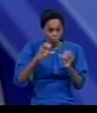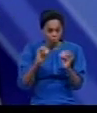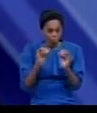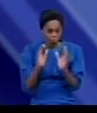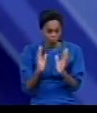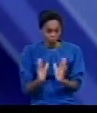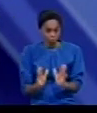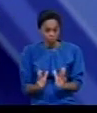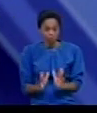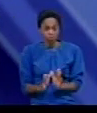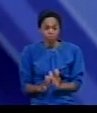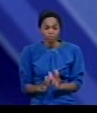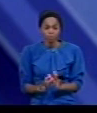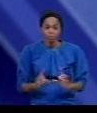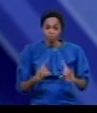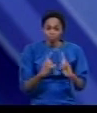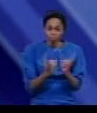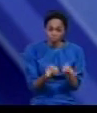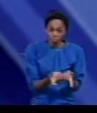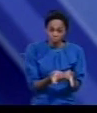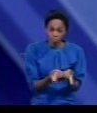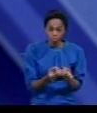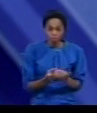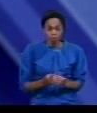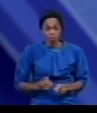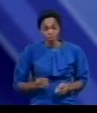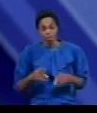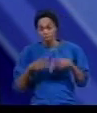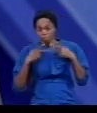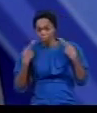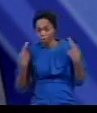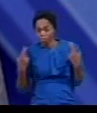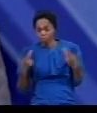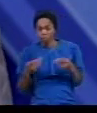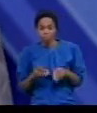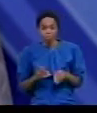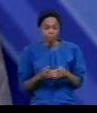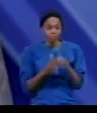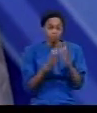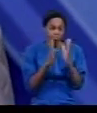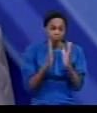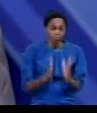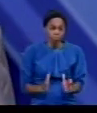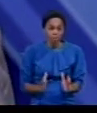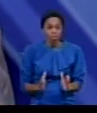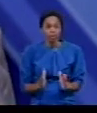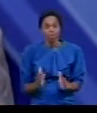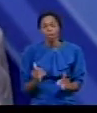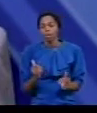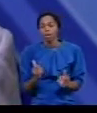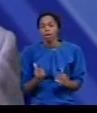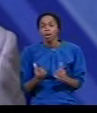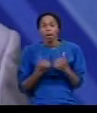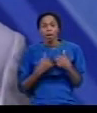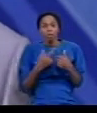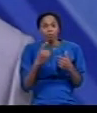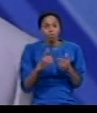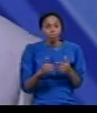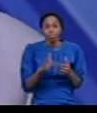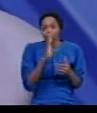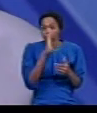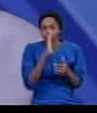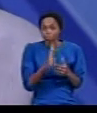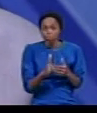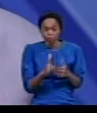district coordinators, are we incorrigible and breeding lawlessness in the